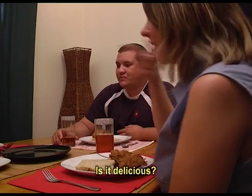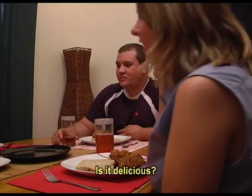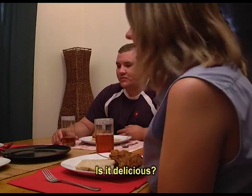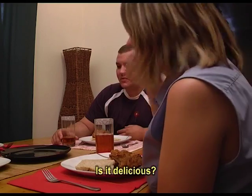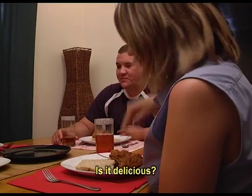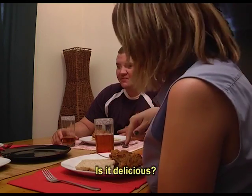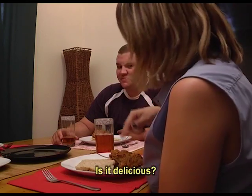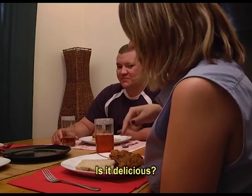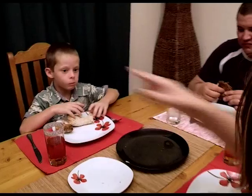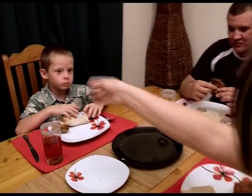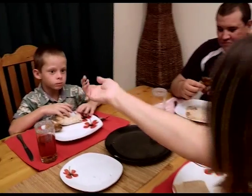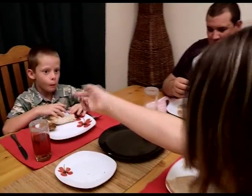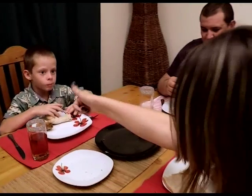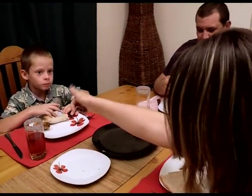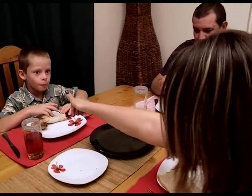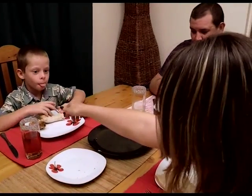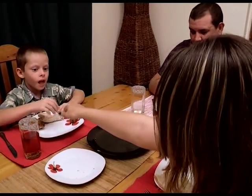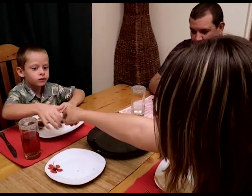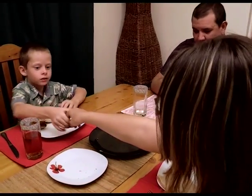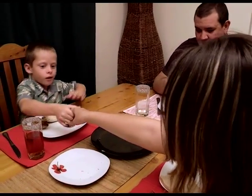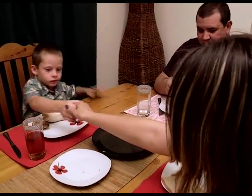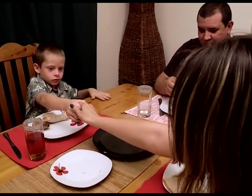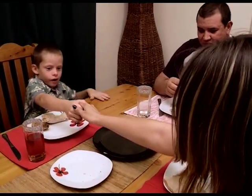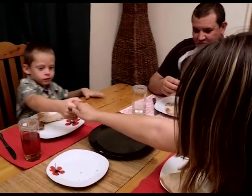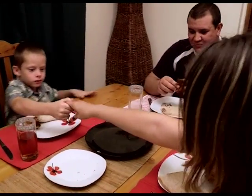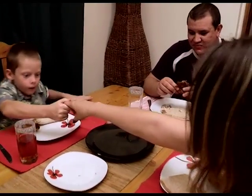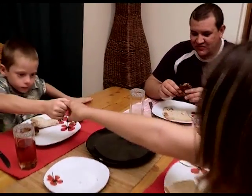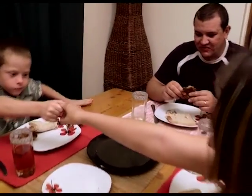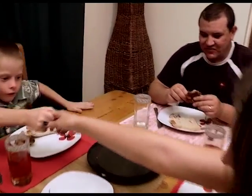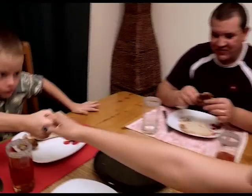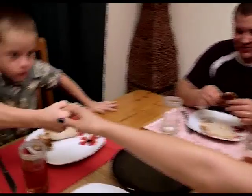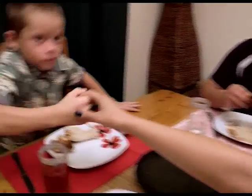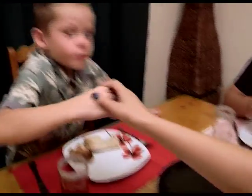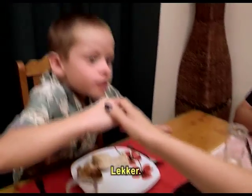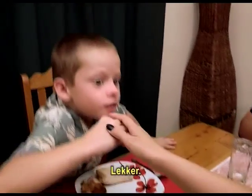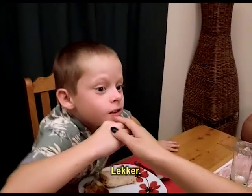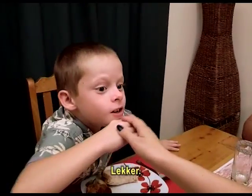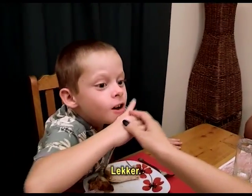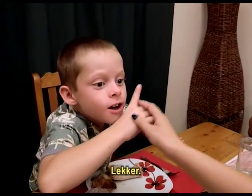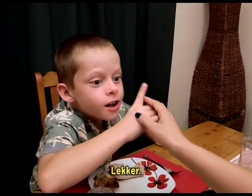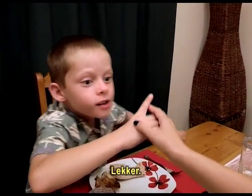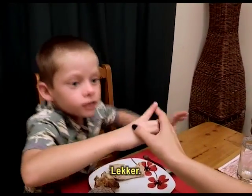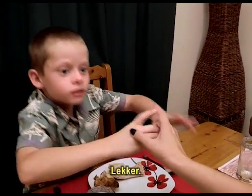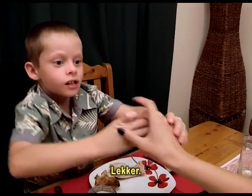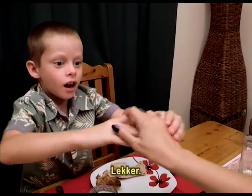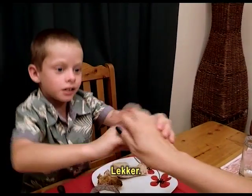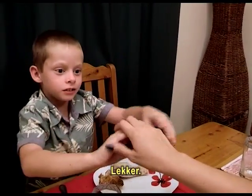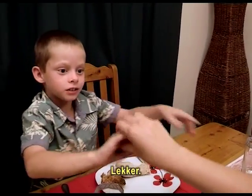How's the food? Tummy? Lekker.